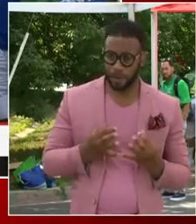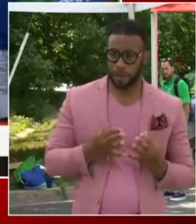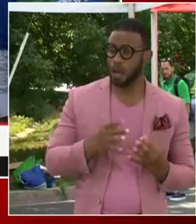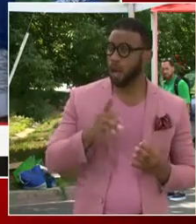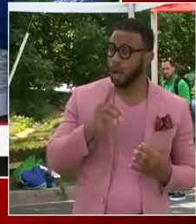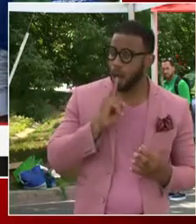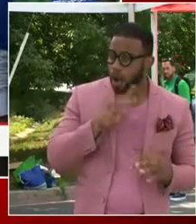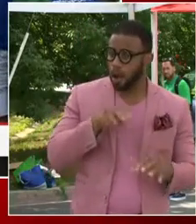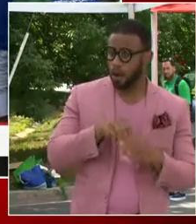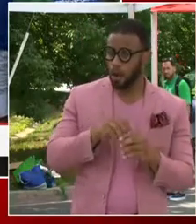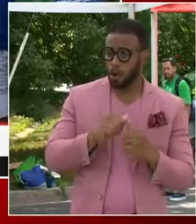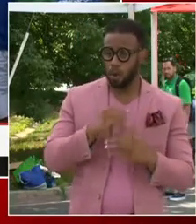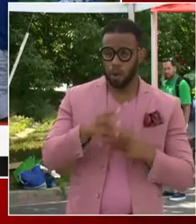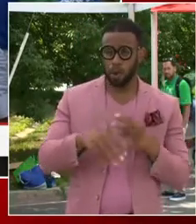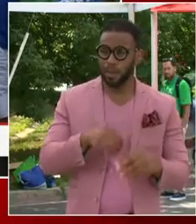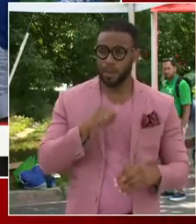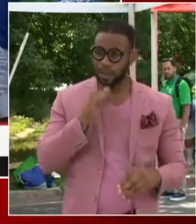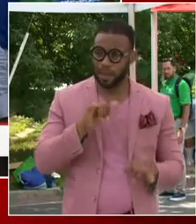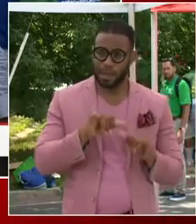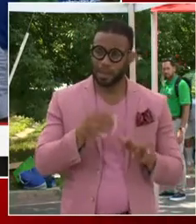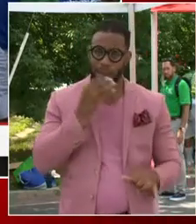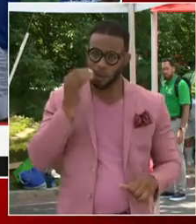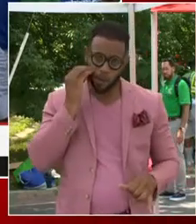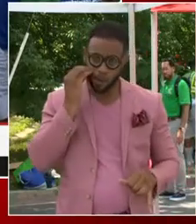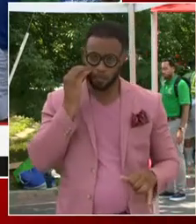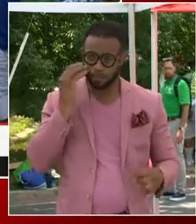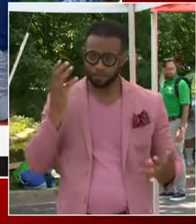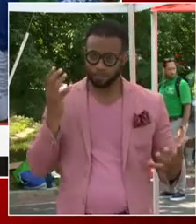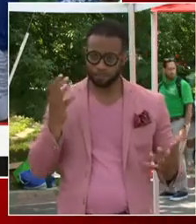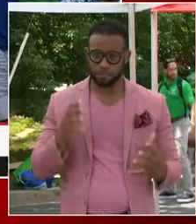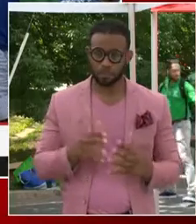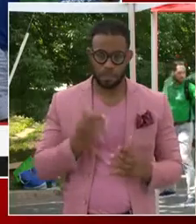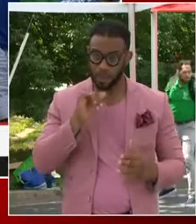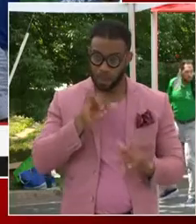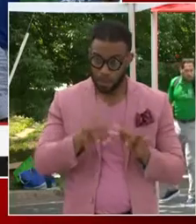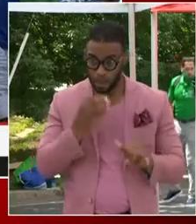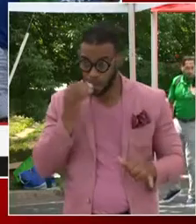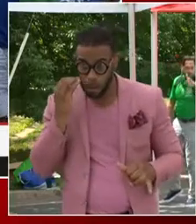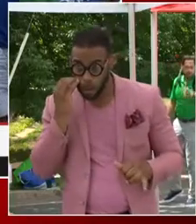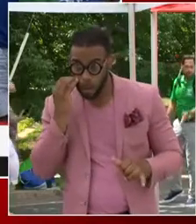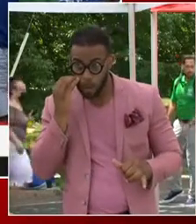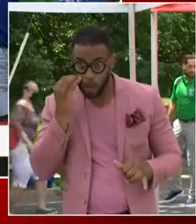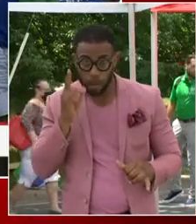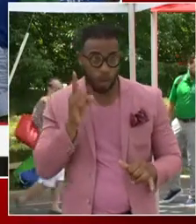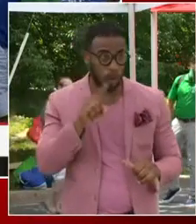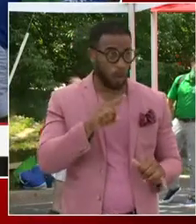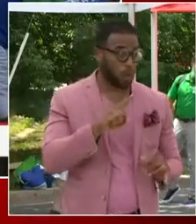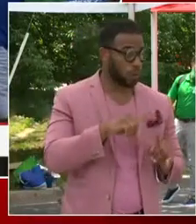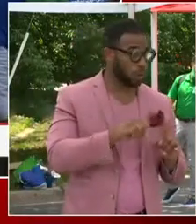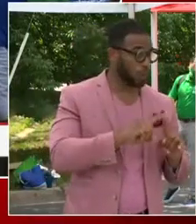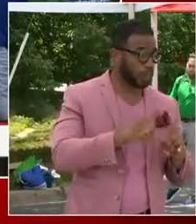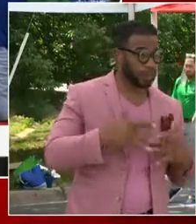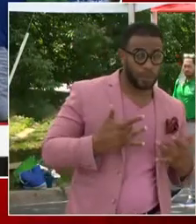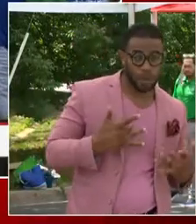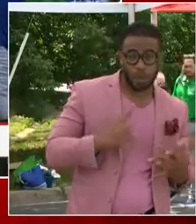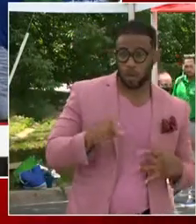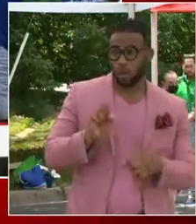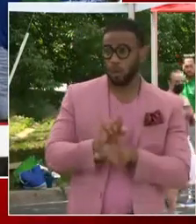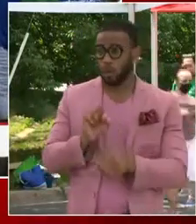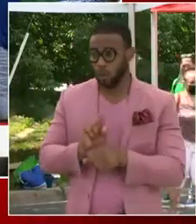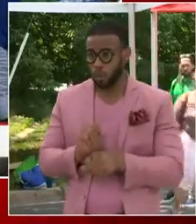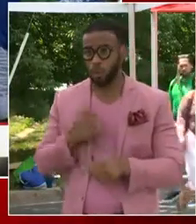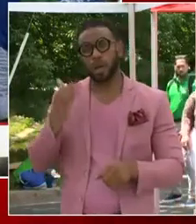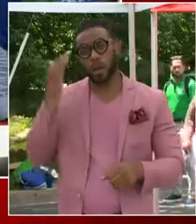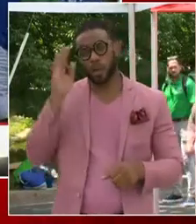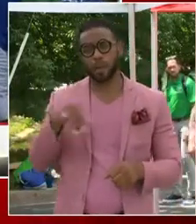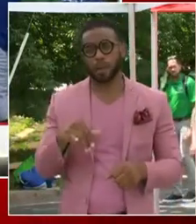are engaging with the world. They're not staying home, okay? So if you're not staying home, you're going to events, you're going to work, and we